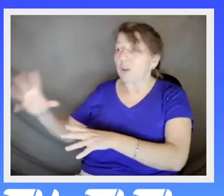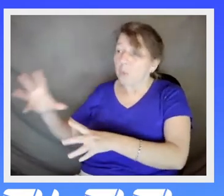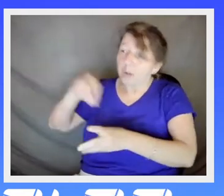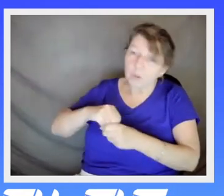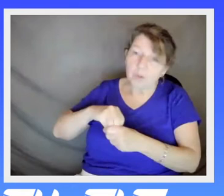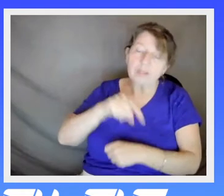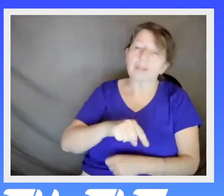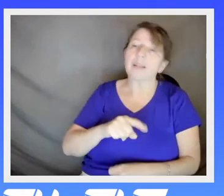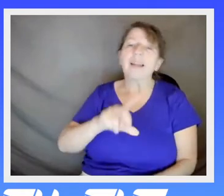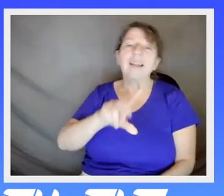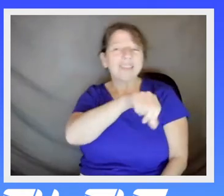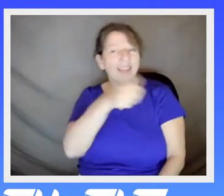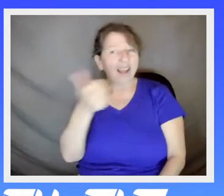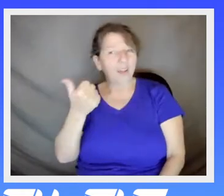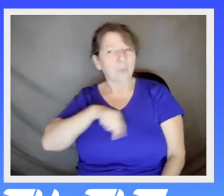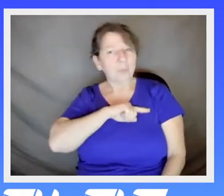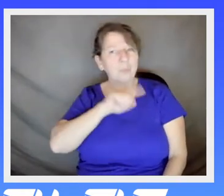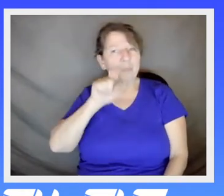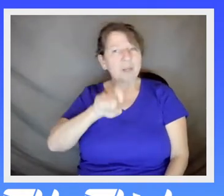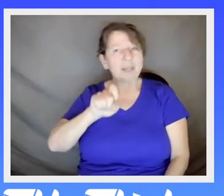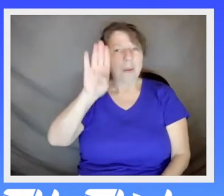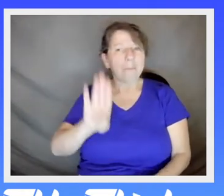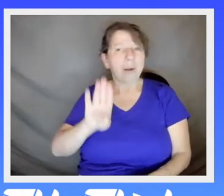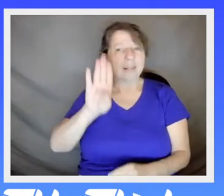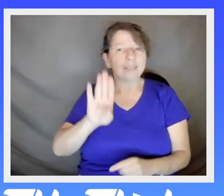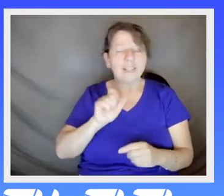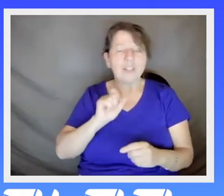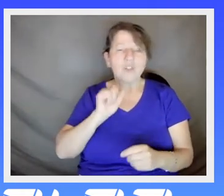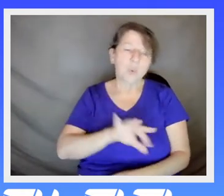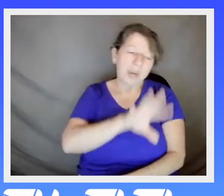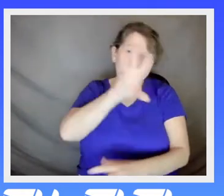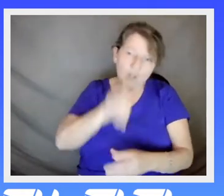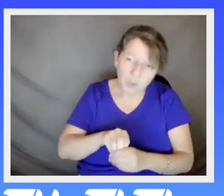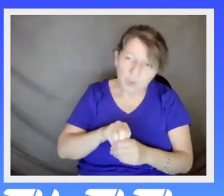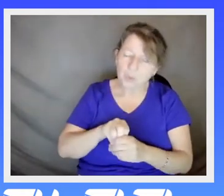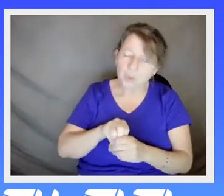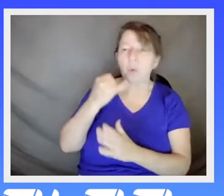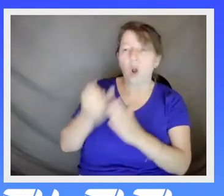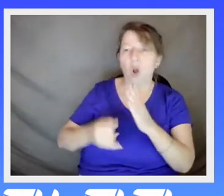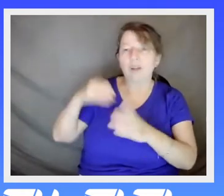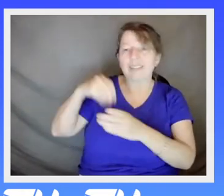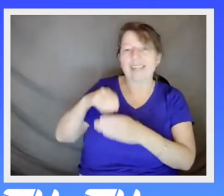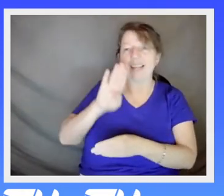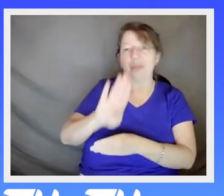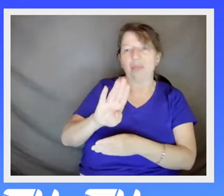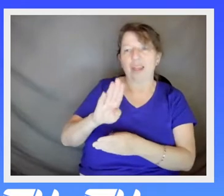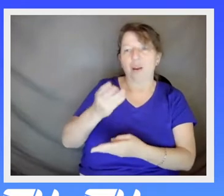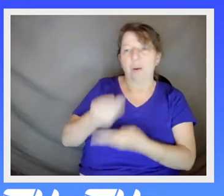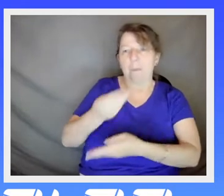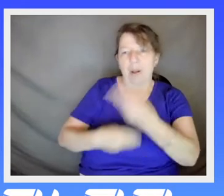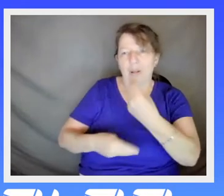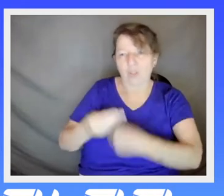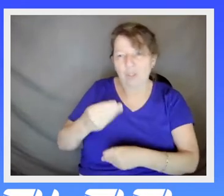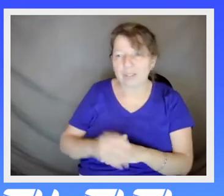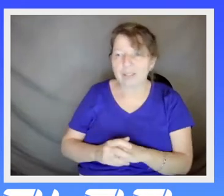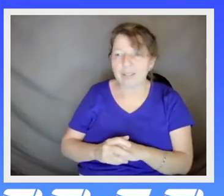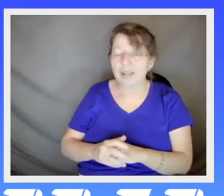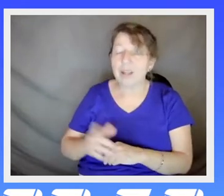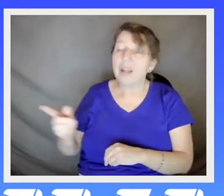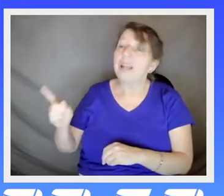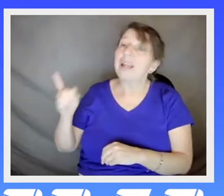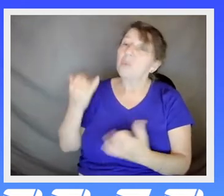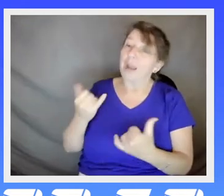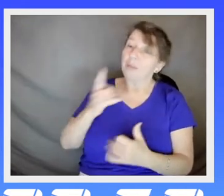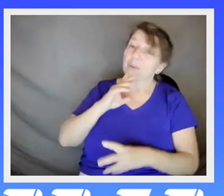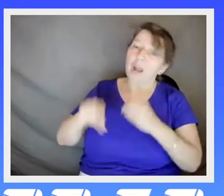Boston. I know this organization and many are pushing for $20 million or more. At a minimum, we should do that. But I think it needs to be a lot more if we're